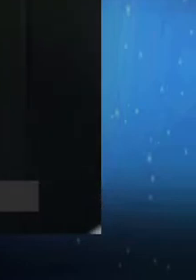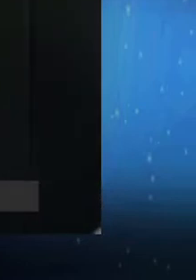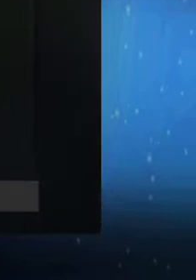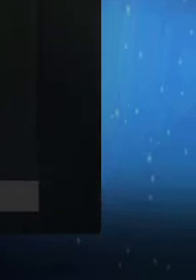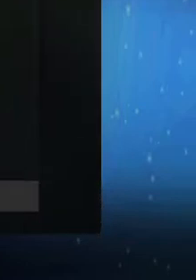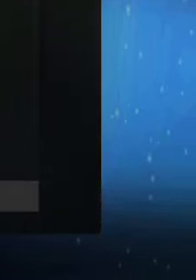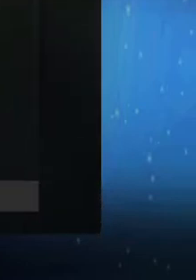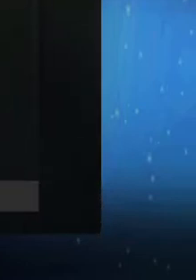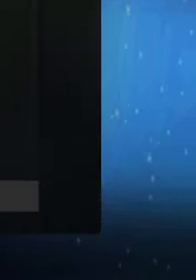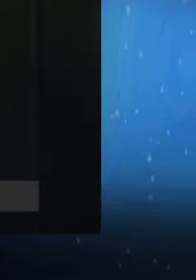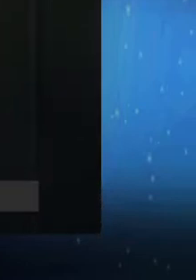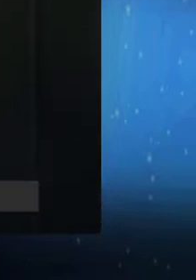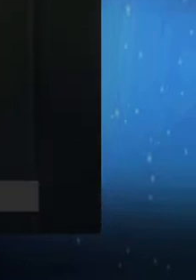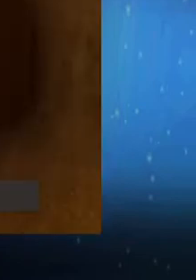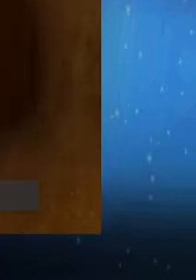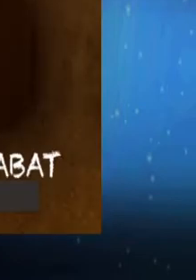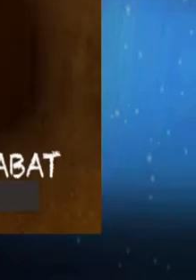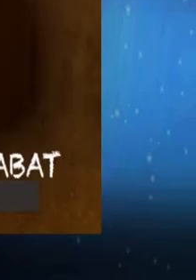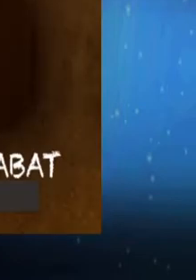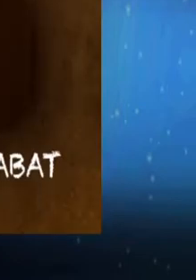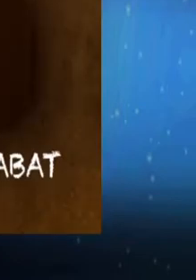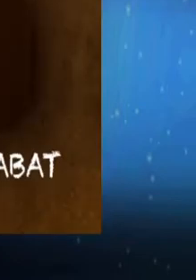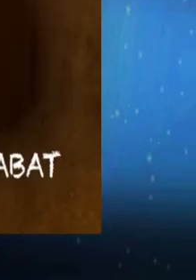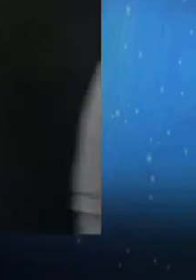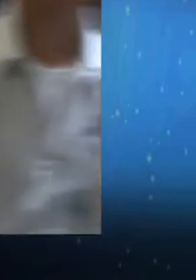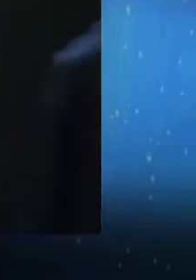You're most definitely not. I am.